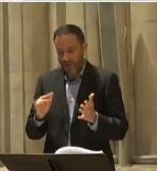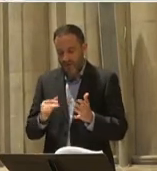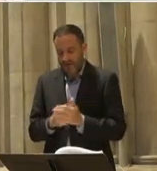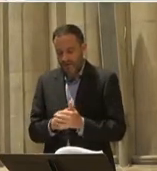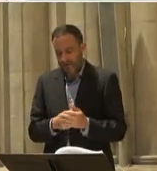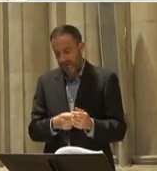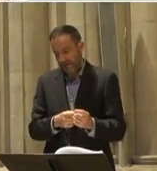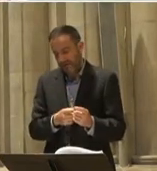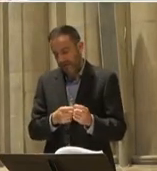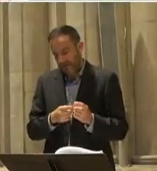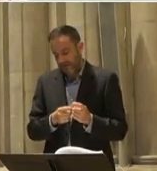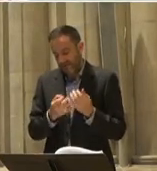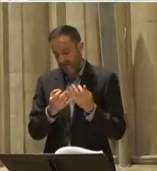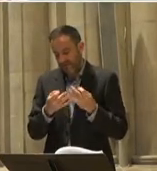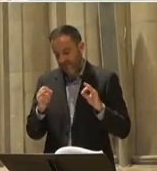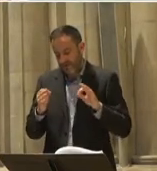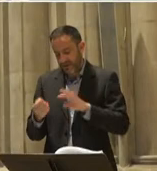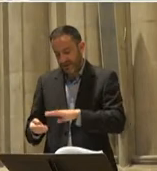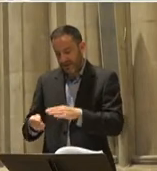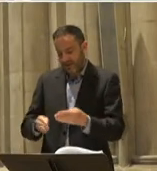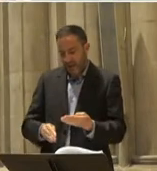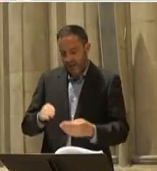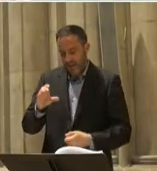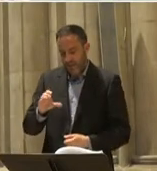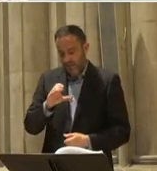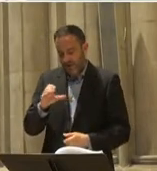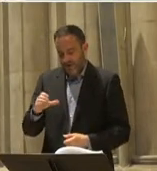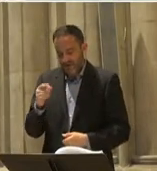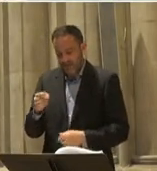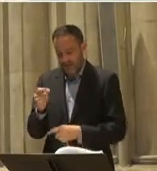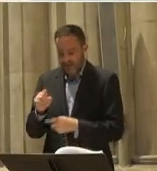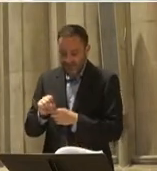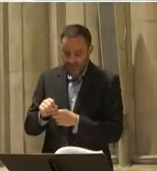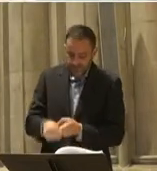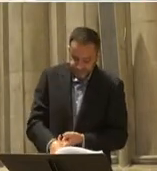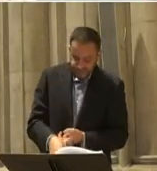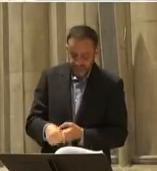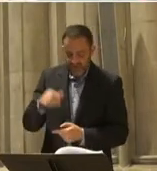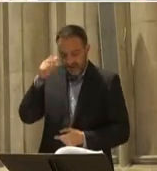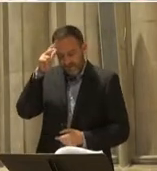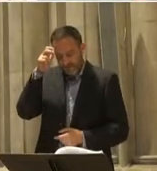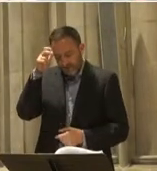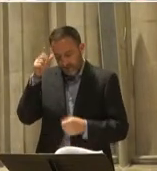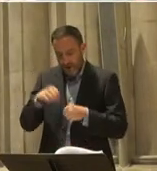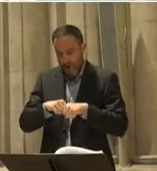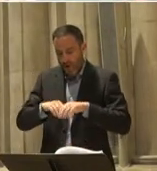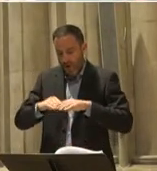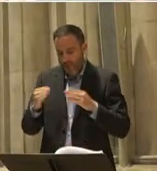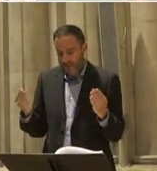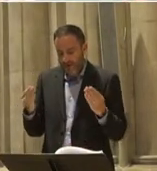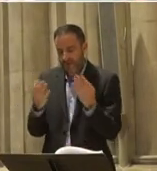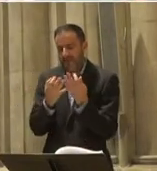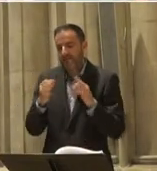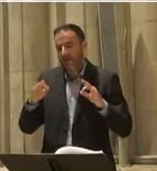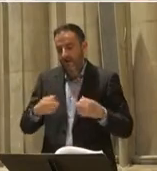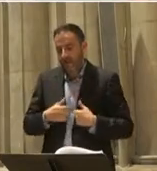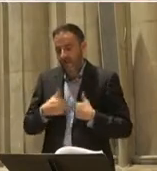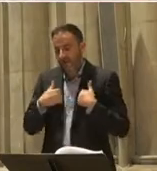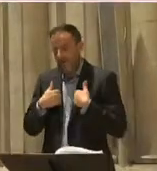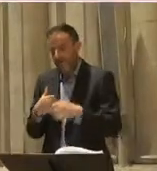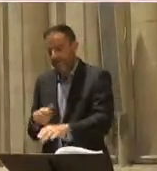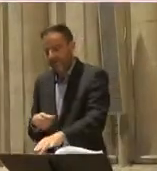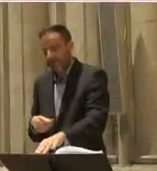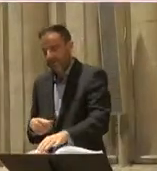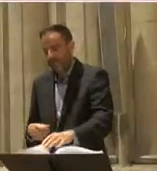glory. Giving himself freely to death on the cross, he triumphed over evil, opening the way of freedom